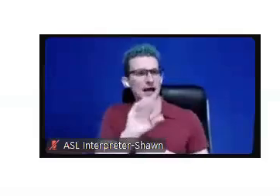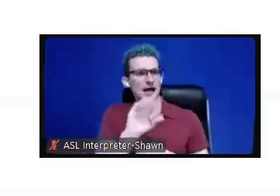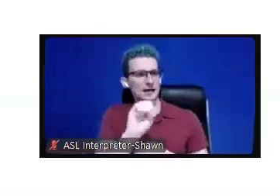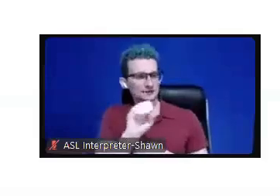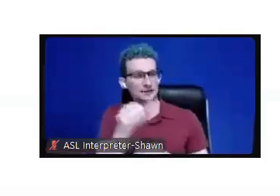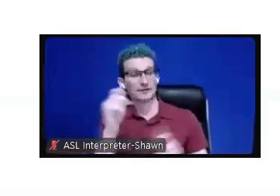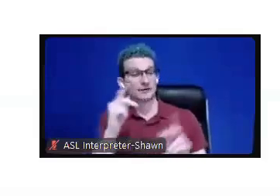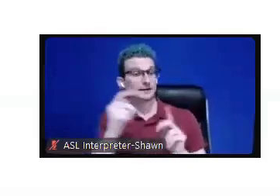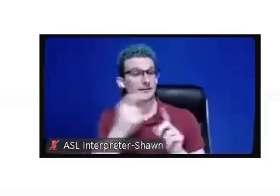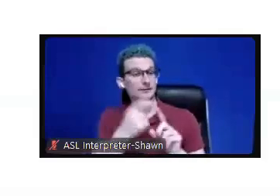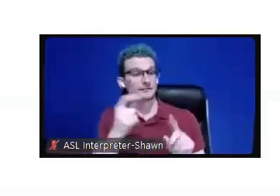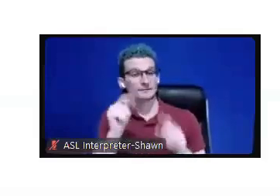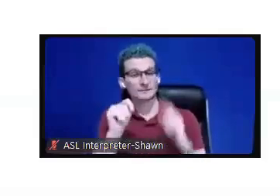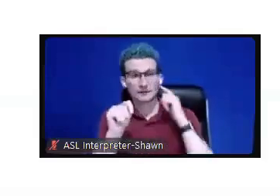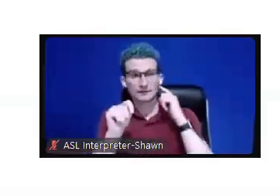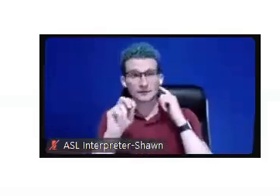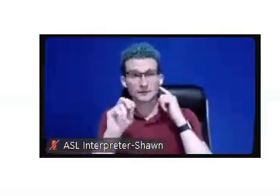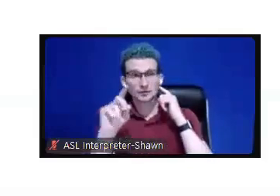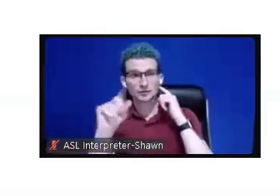is there anything I missed there?